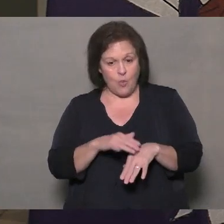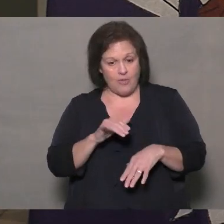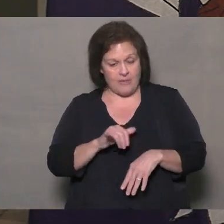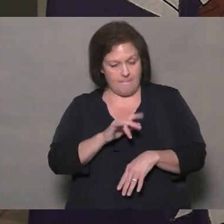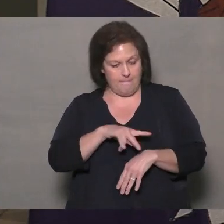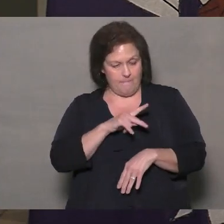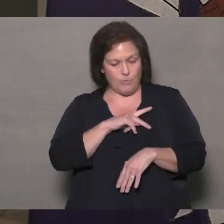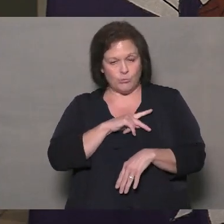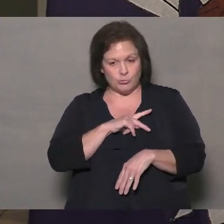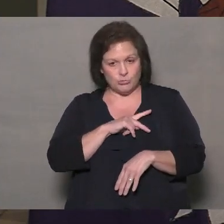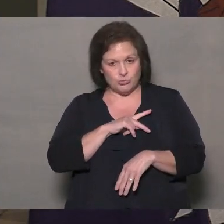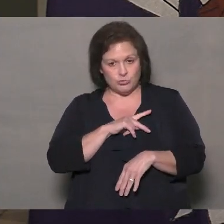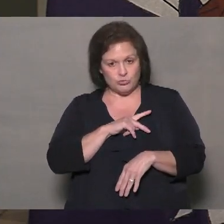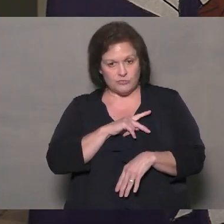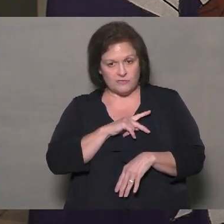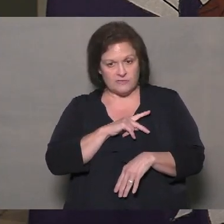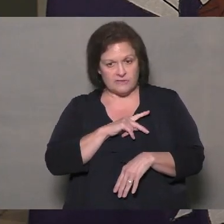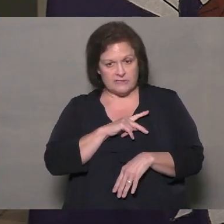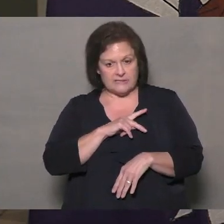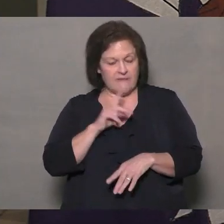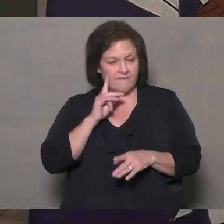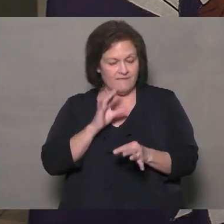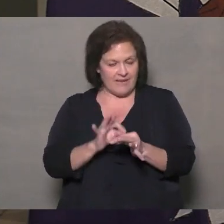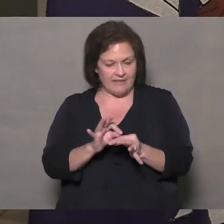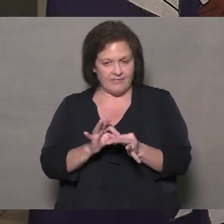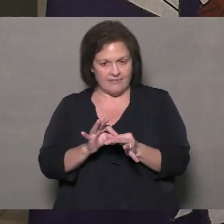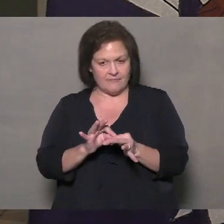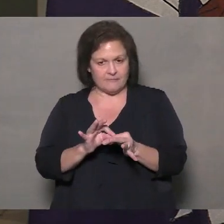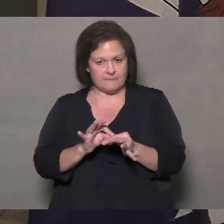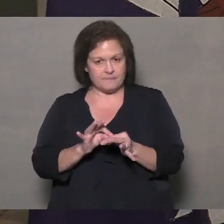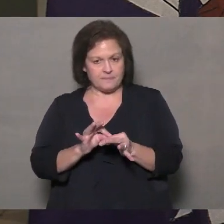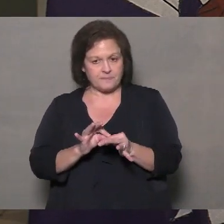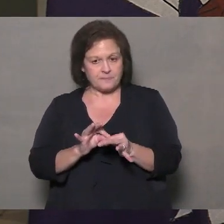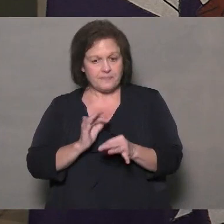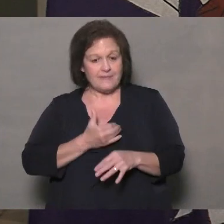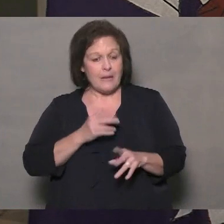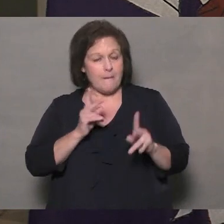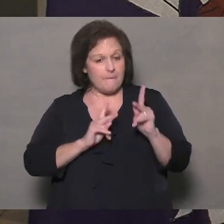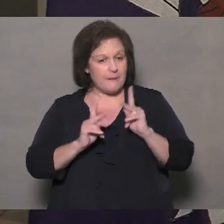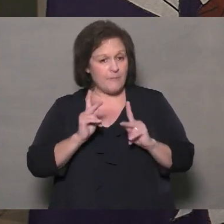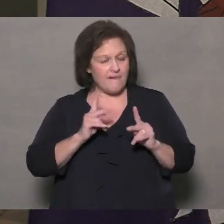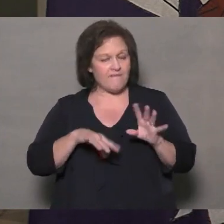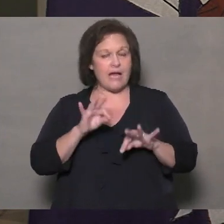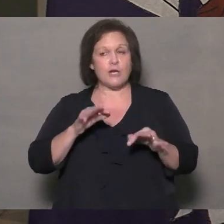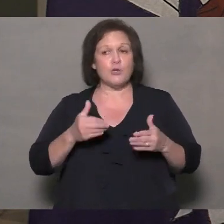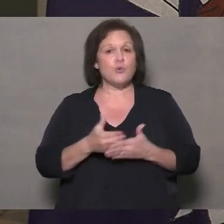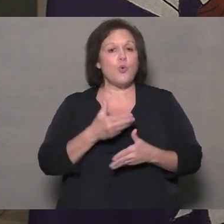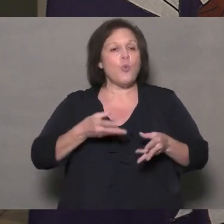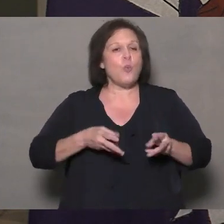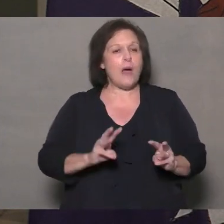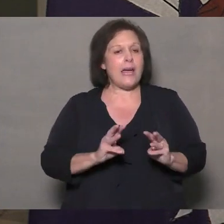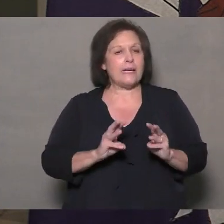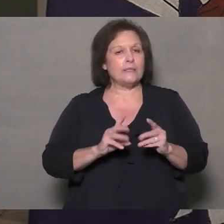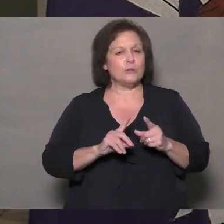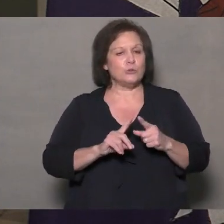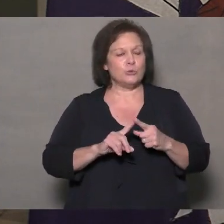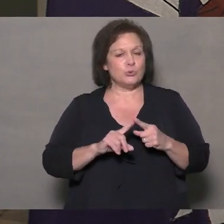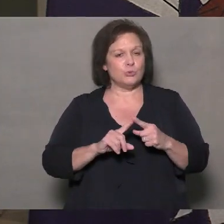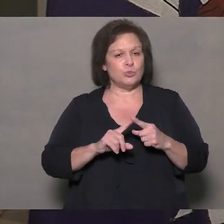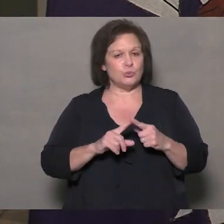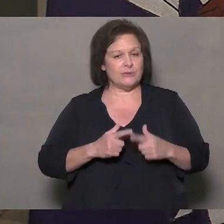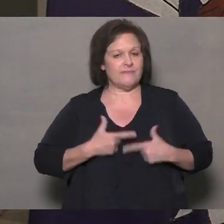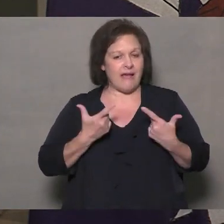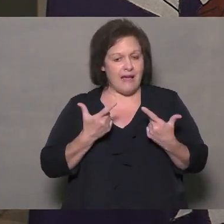personal faith. Our people are finding new ways to survive in